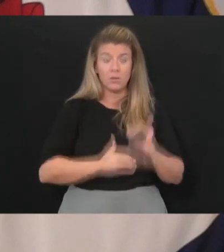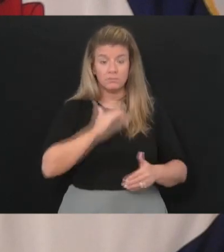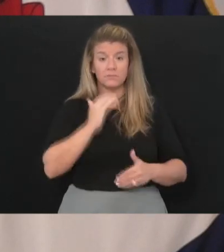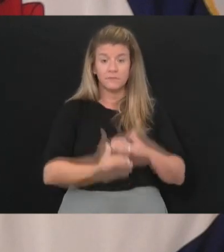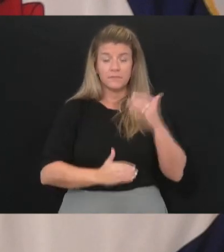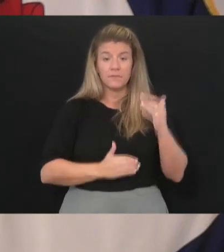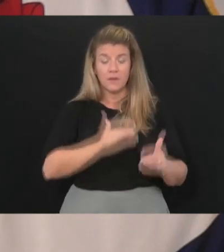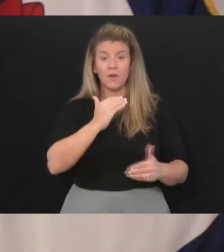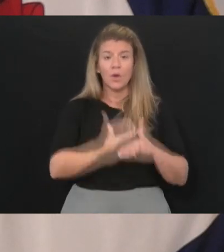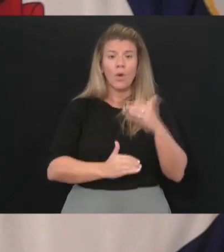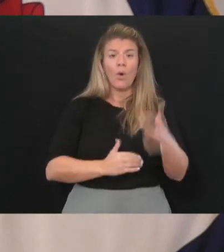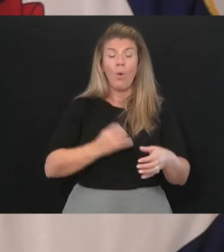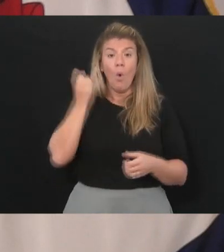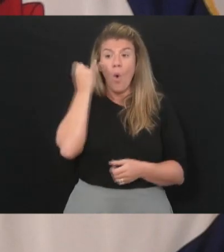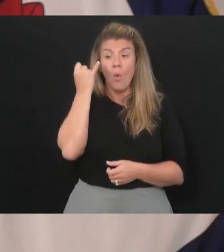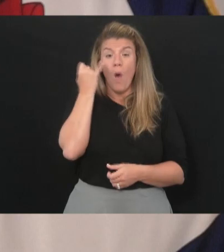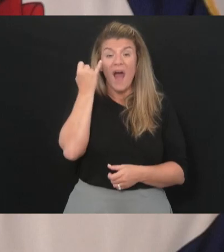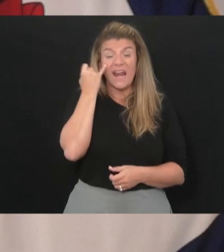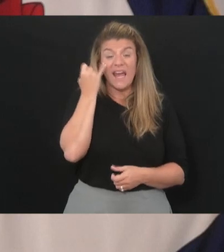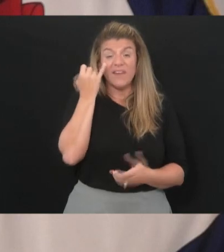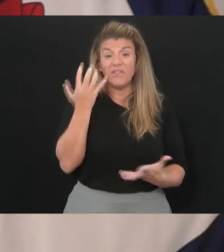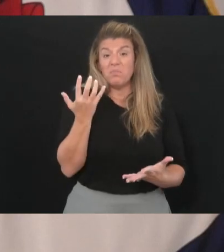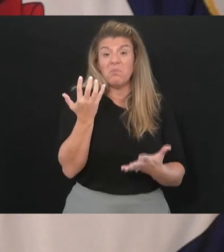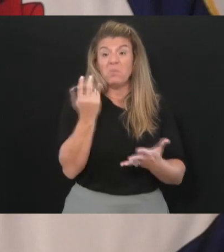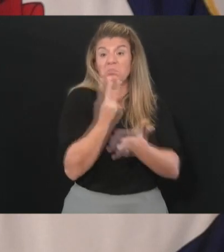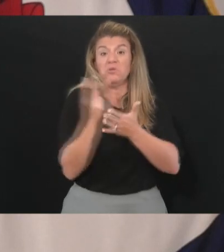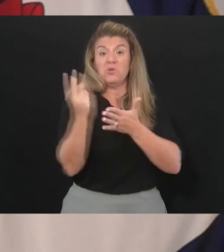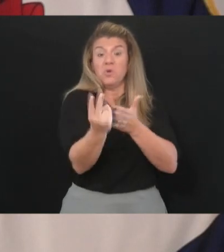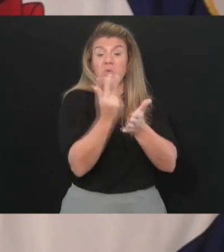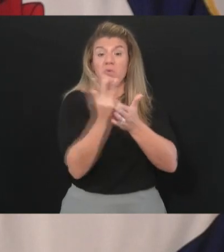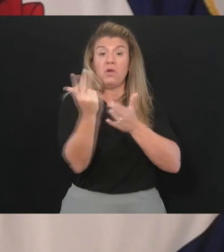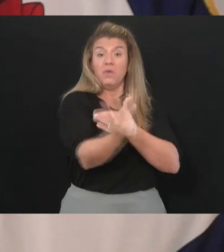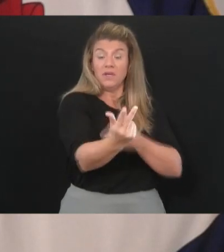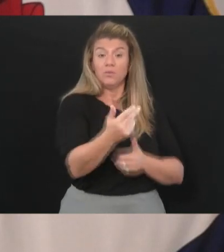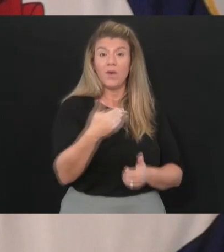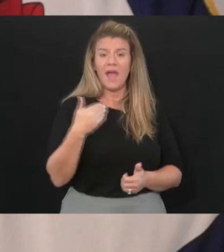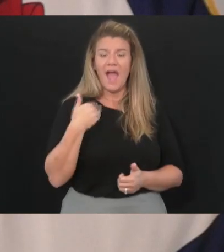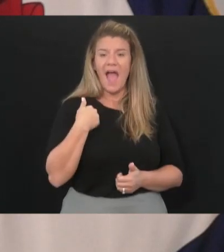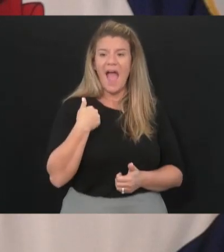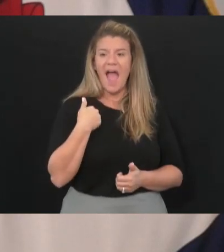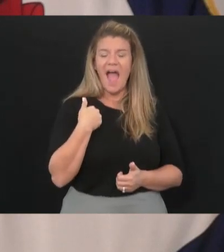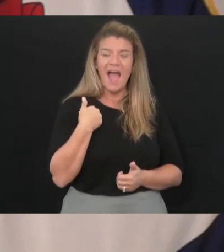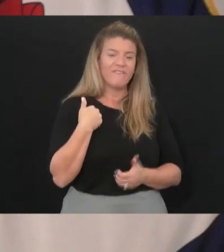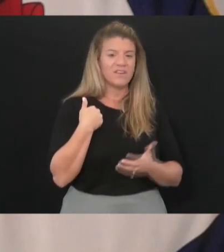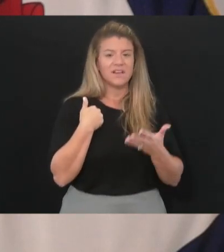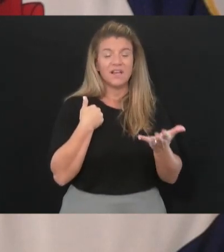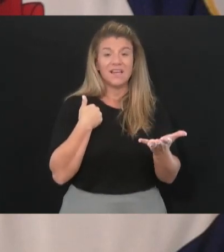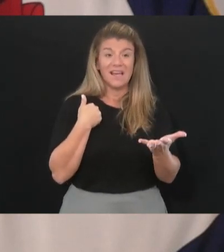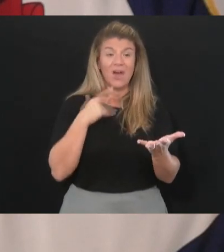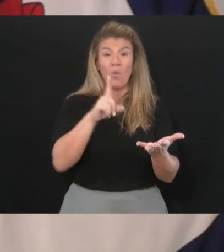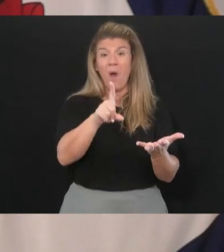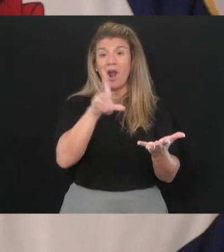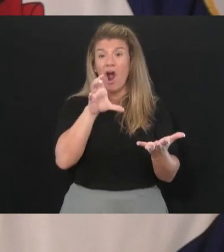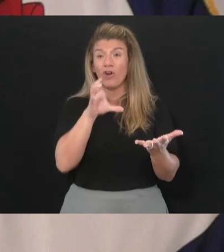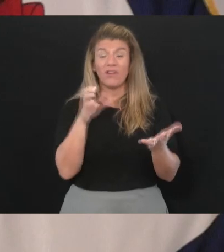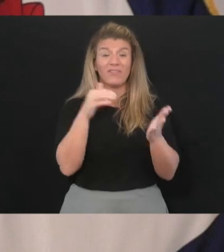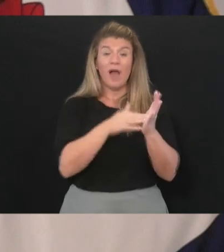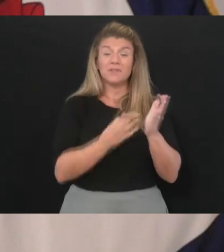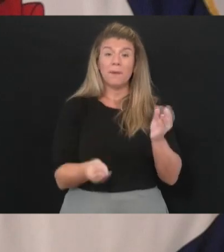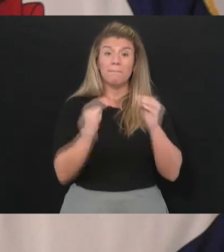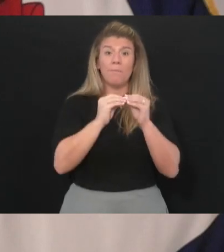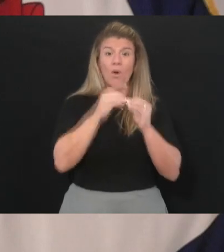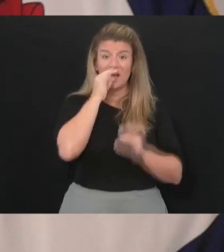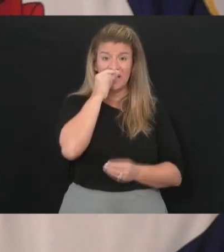if in the next couple of weeks we have a few 100,000 more young